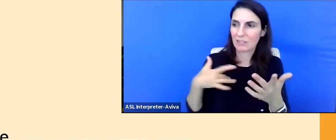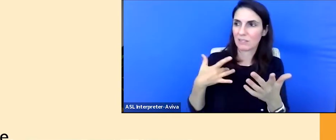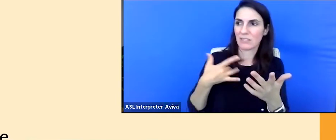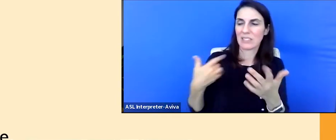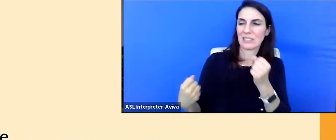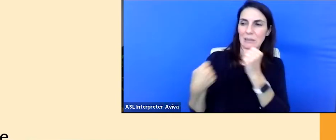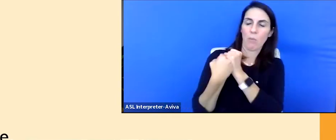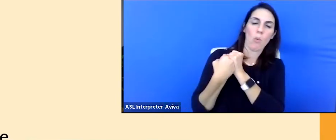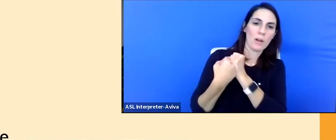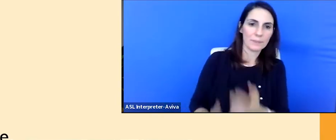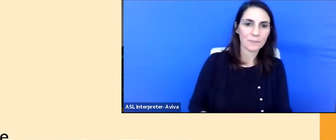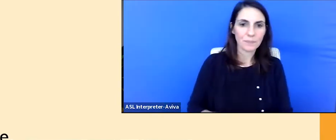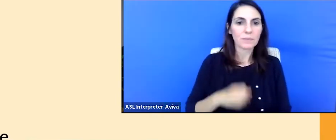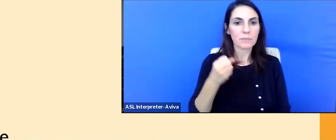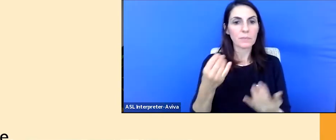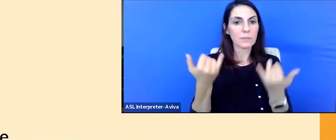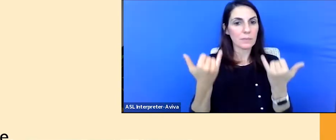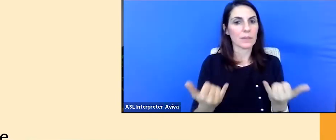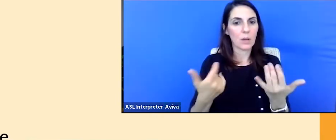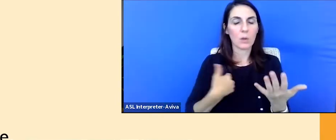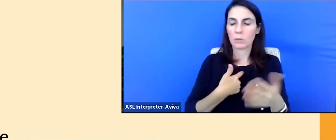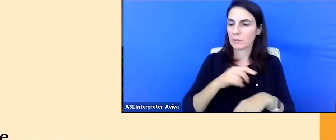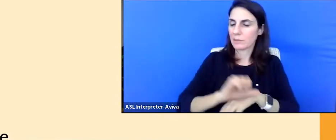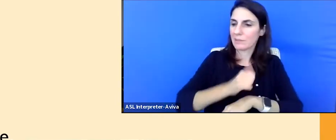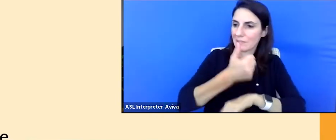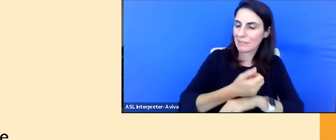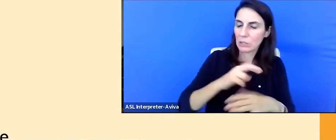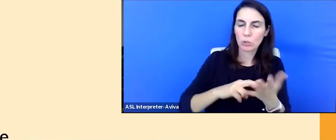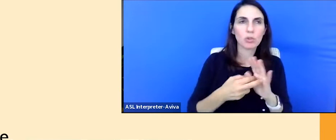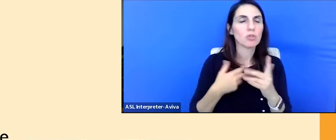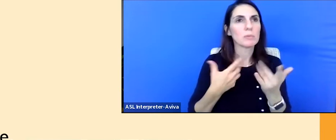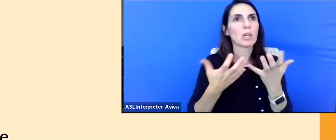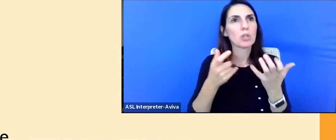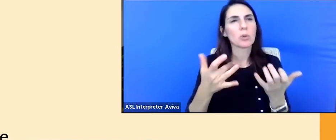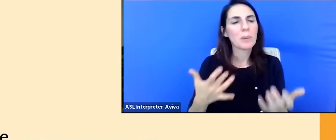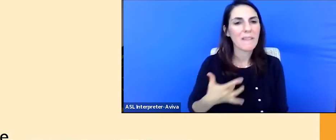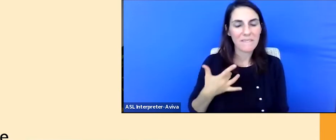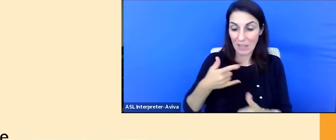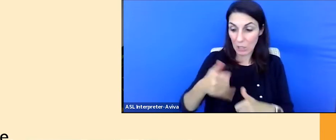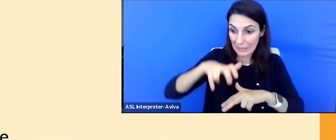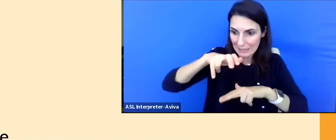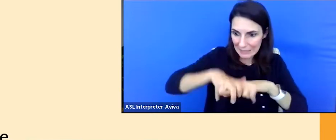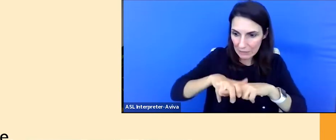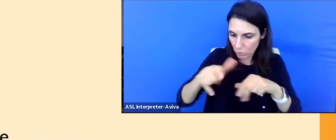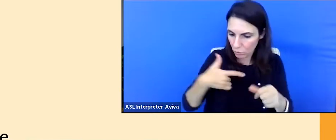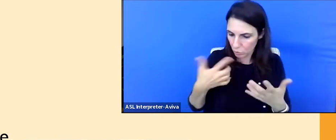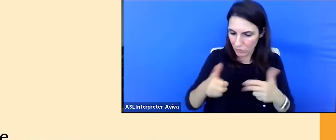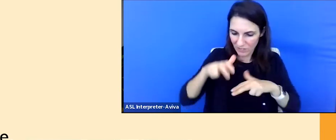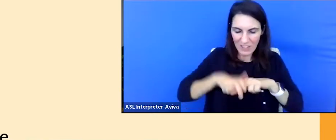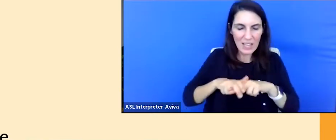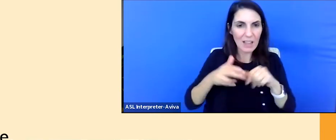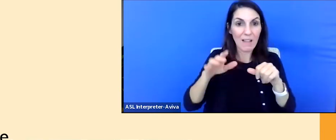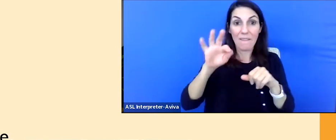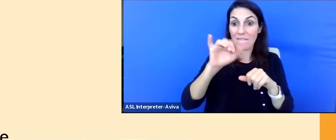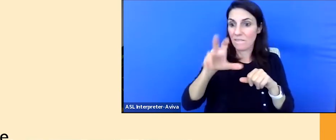So now we're going to set an intention. So I want you to feel the seat that you're sitting in, feel your feet